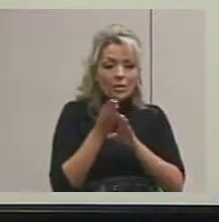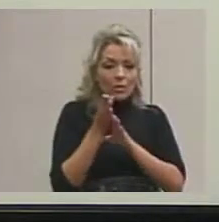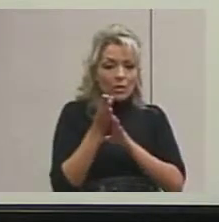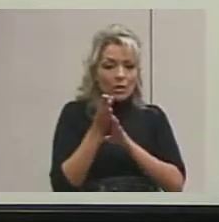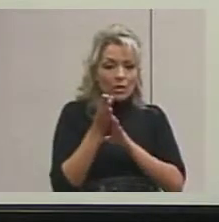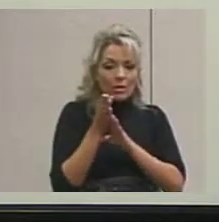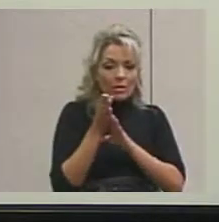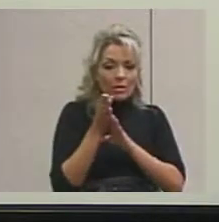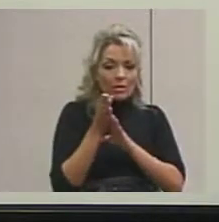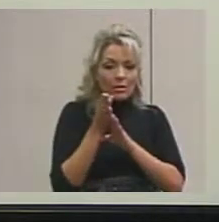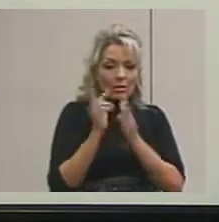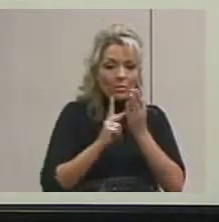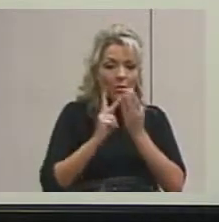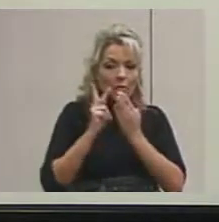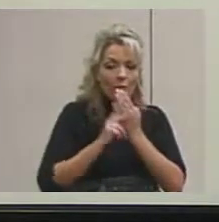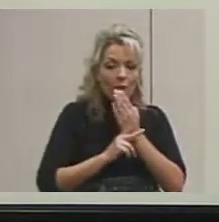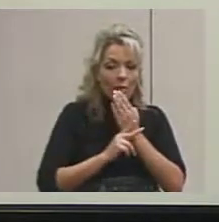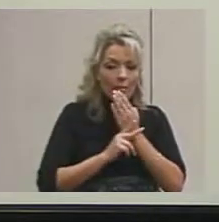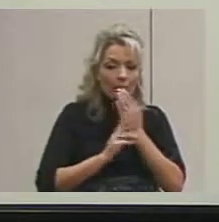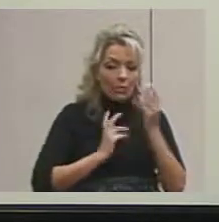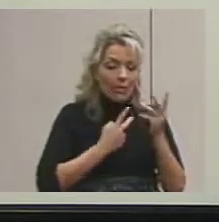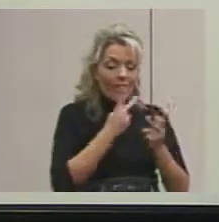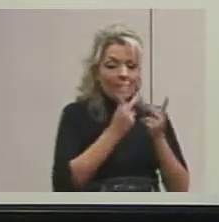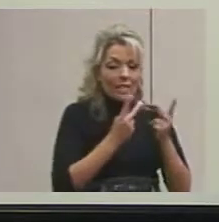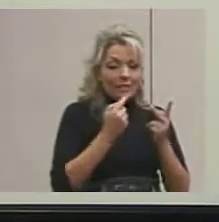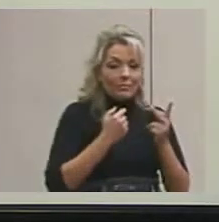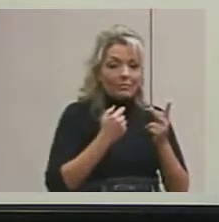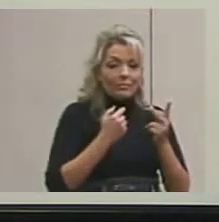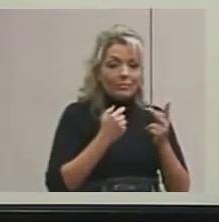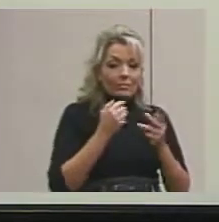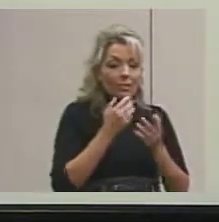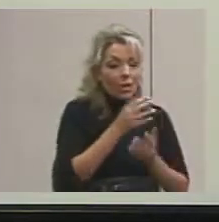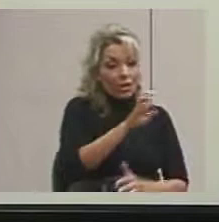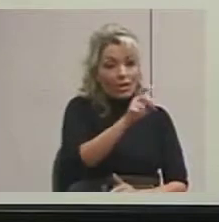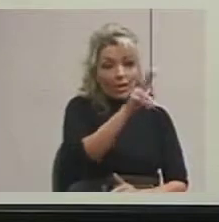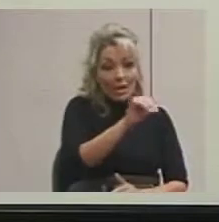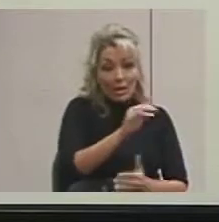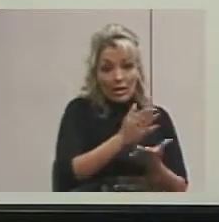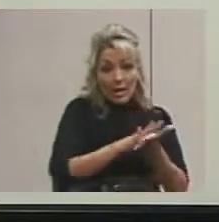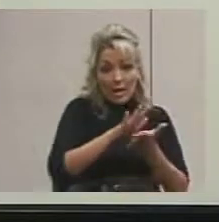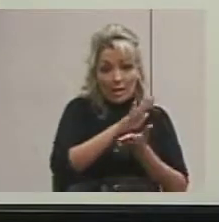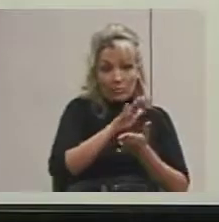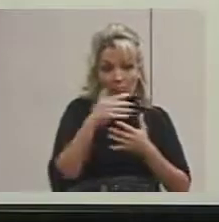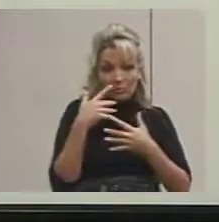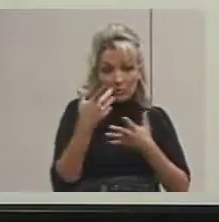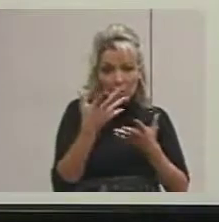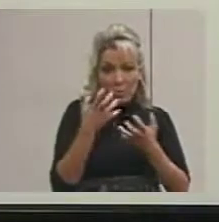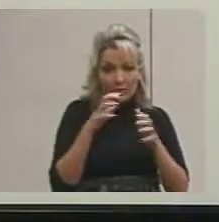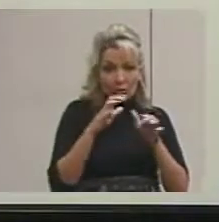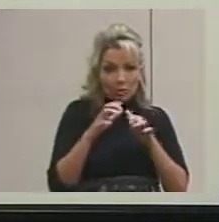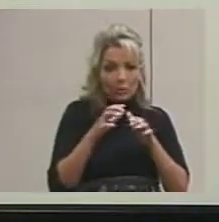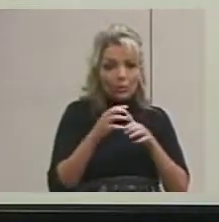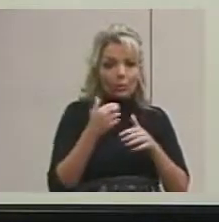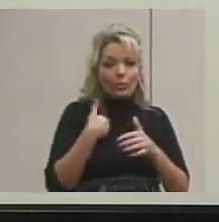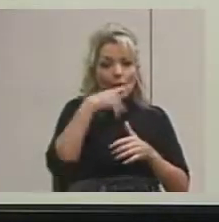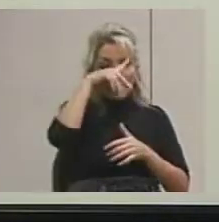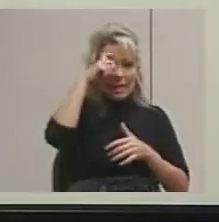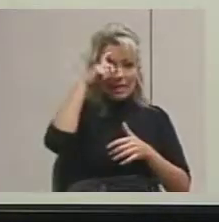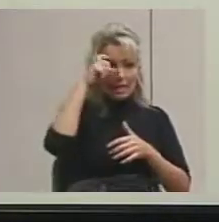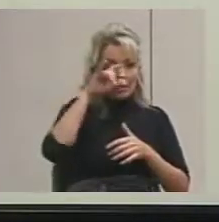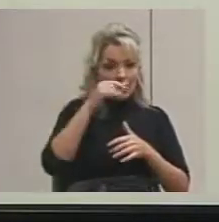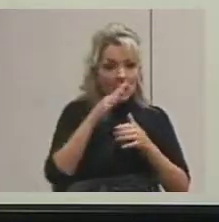that's a really strong one. He had a summer job with the program he came from, though, that was in the food service, we think. That's what he